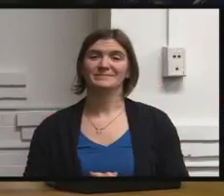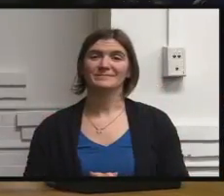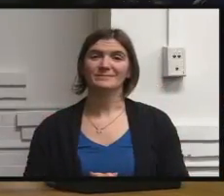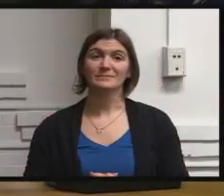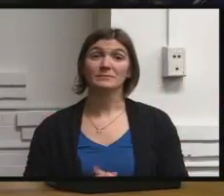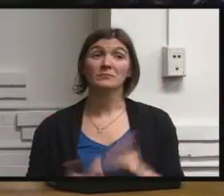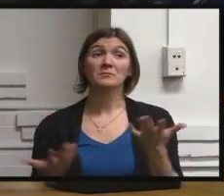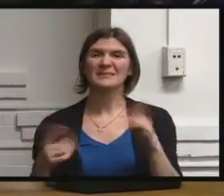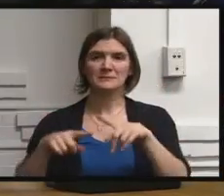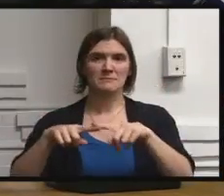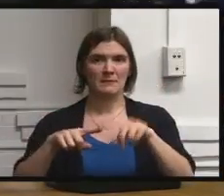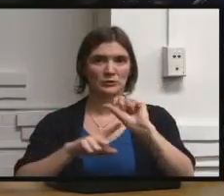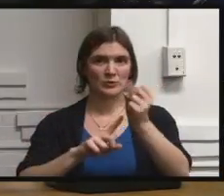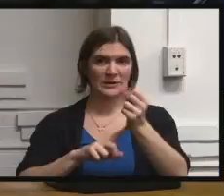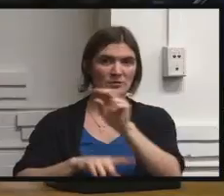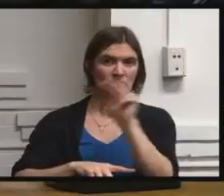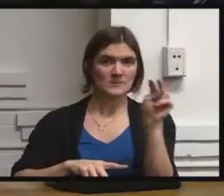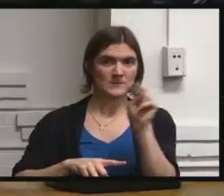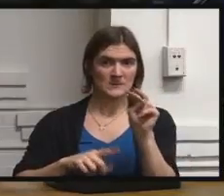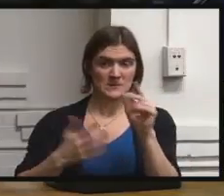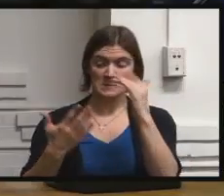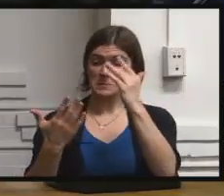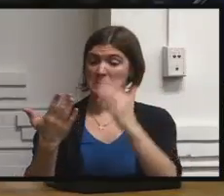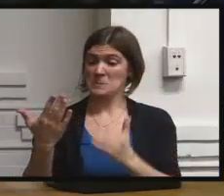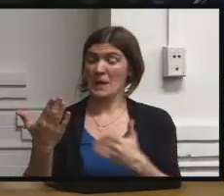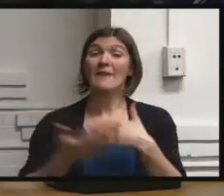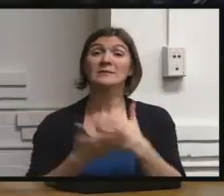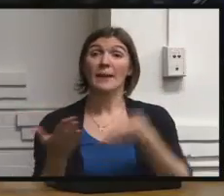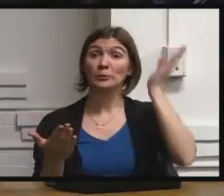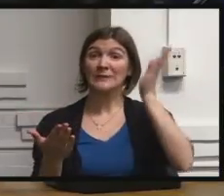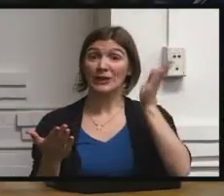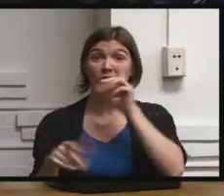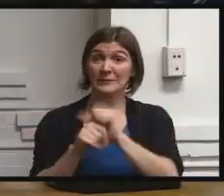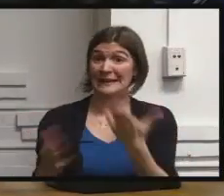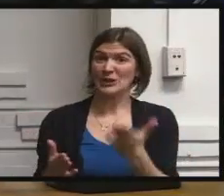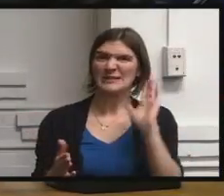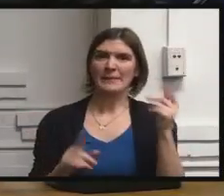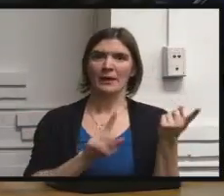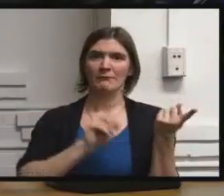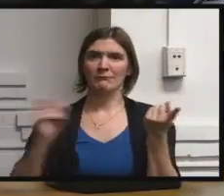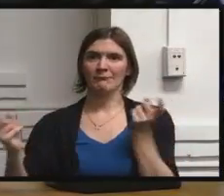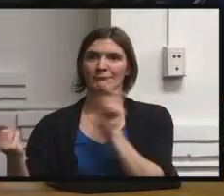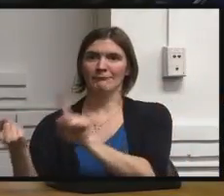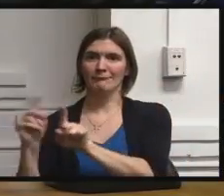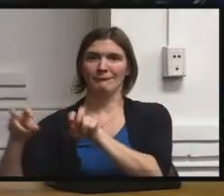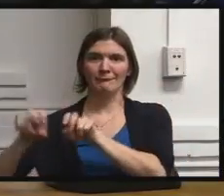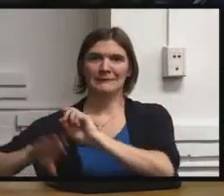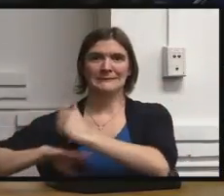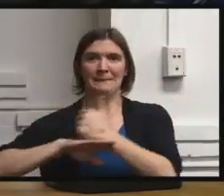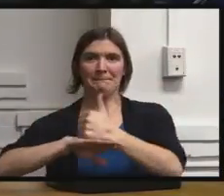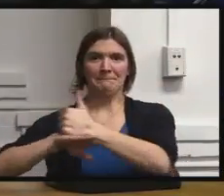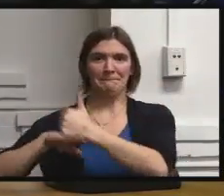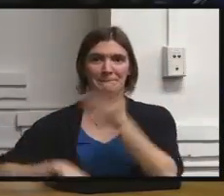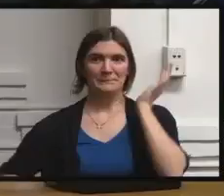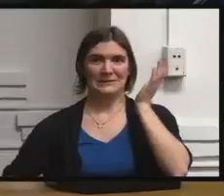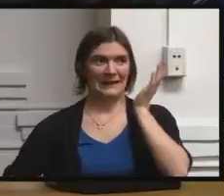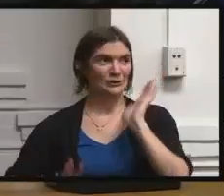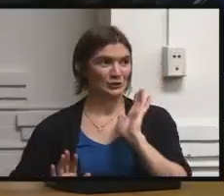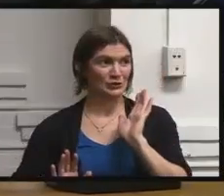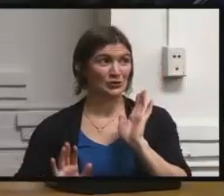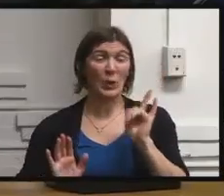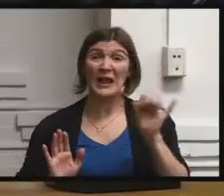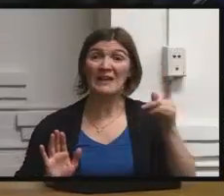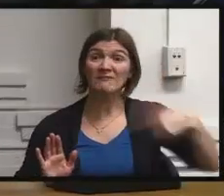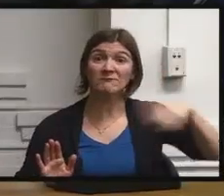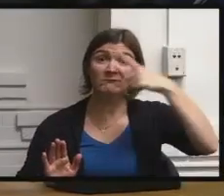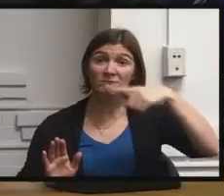we know that the people who are going to be presenting are here, and I think that they are. So unless there's some